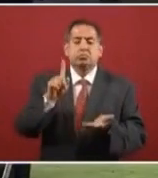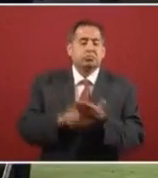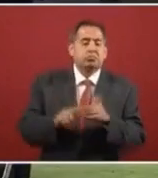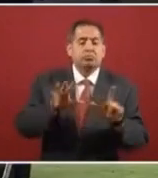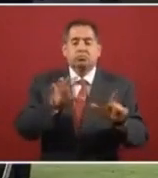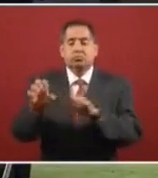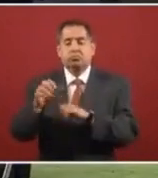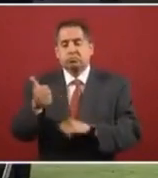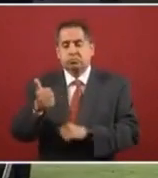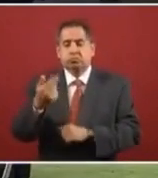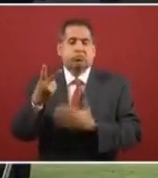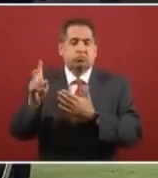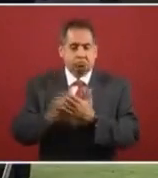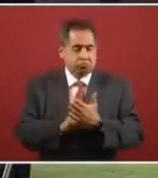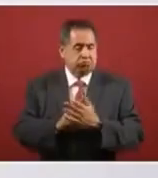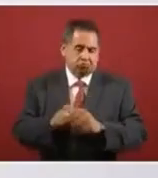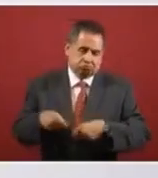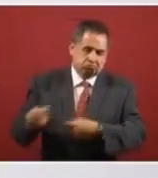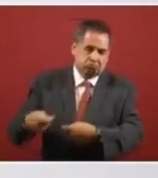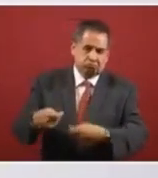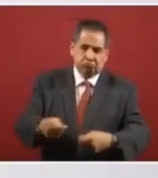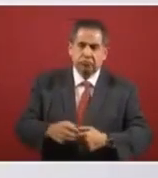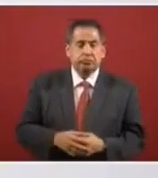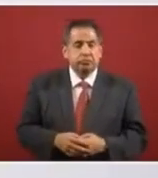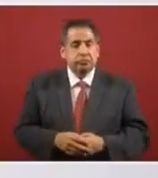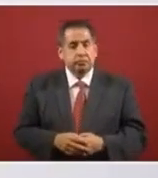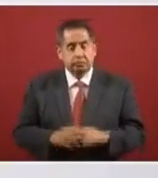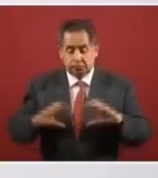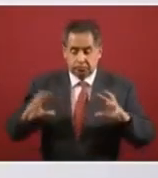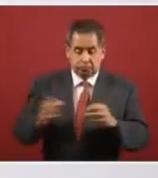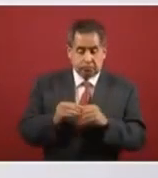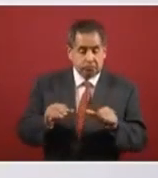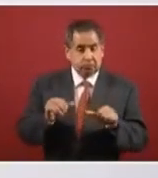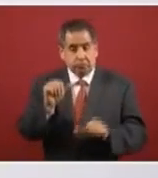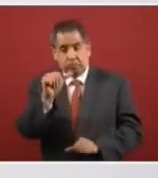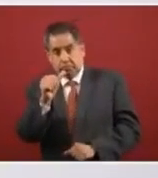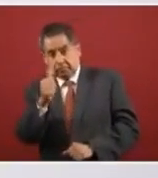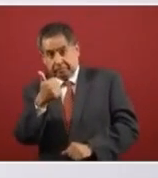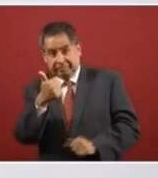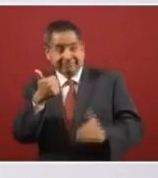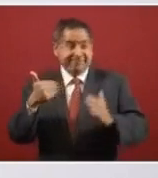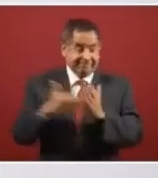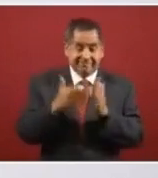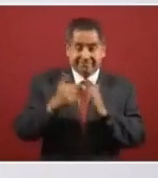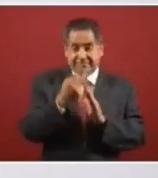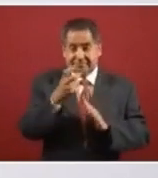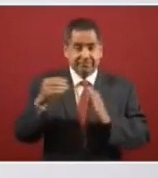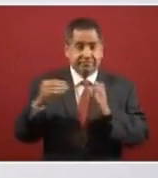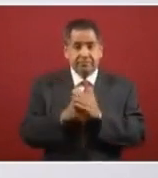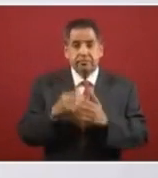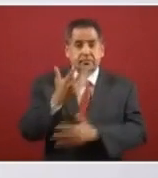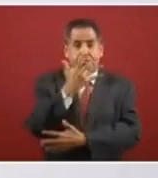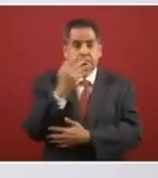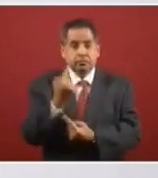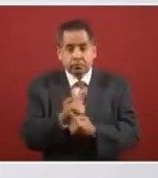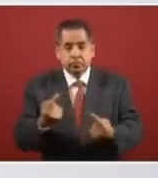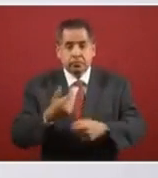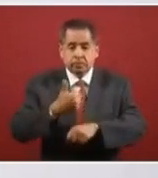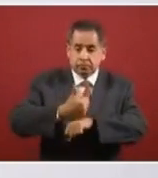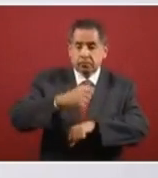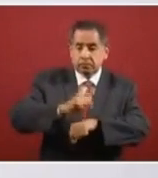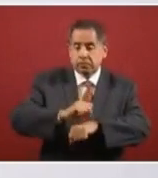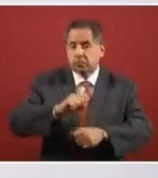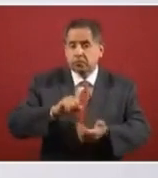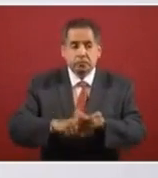sixteen hundred bi-minstral six million students a preschool and